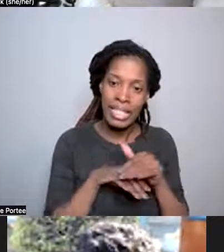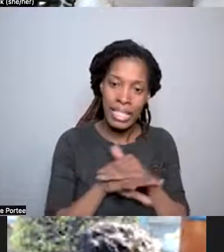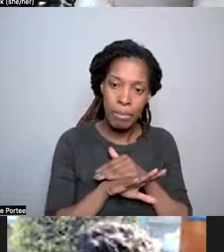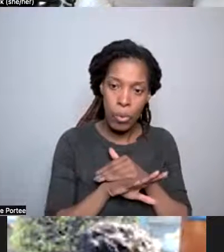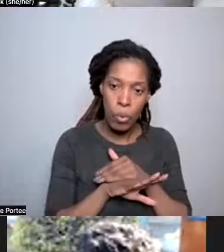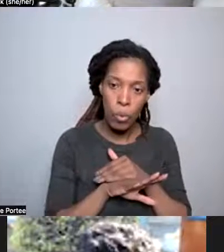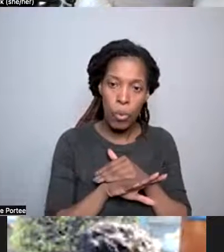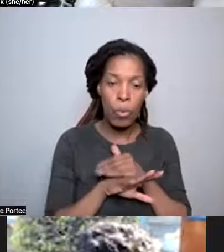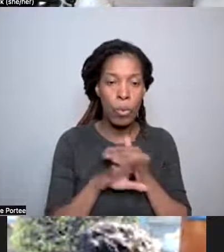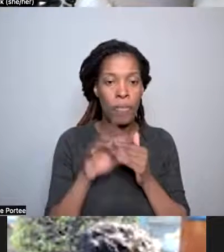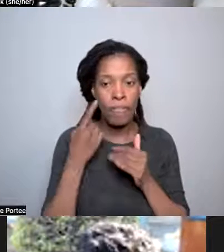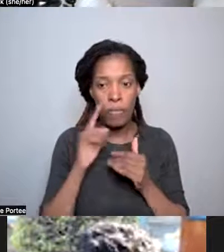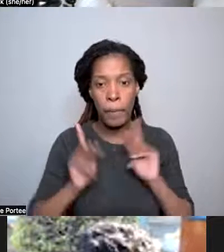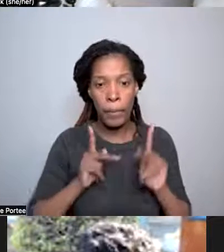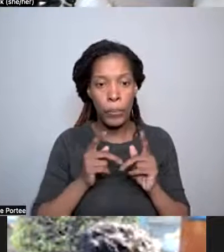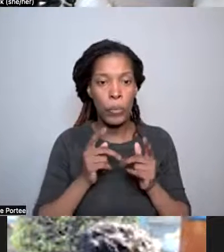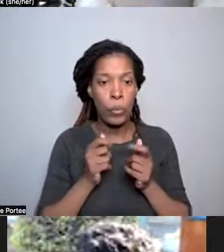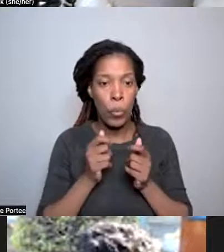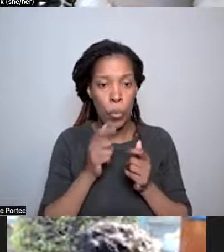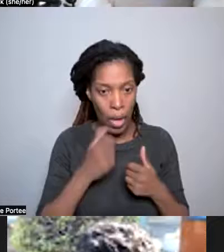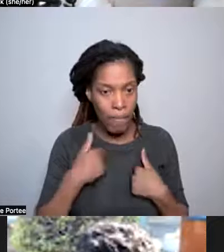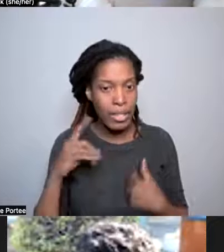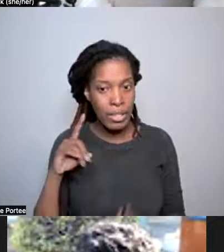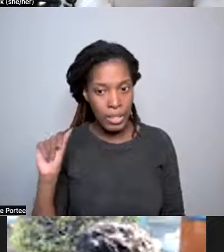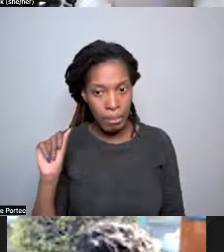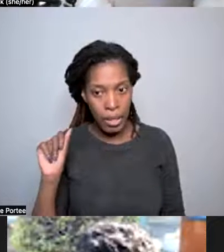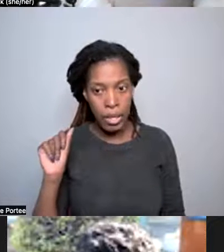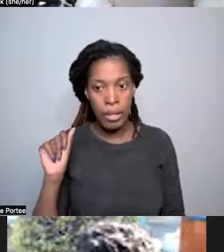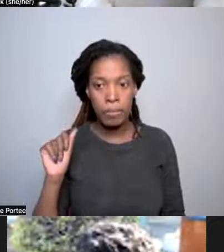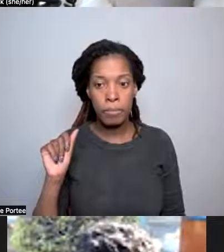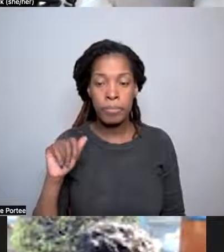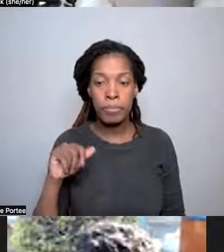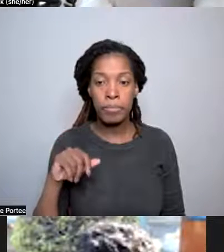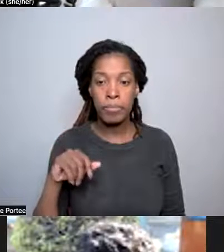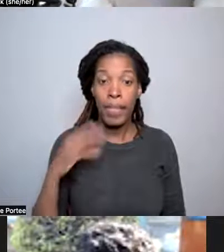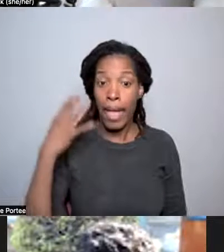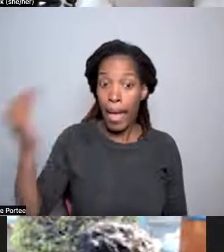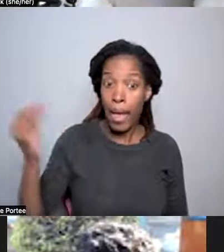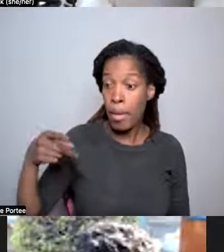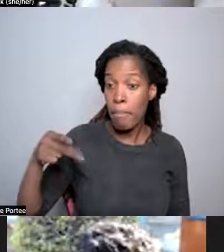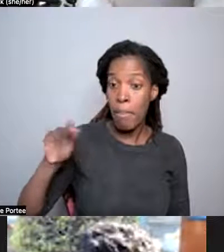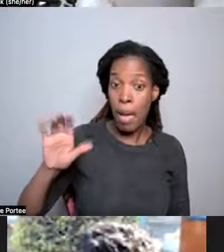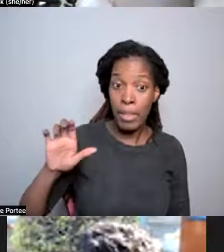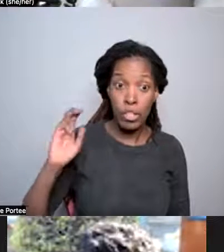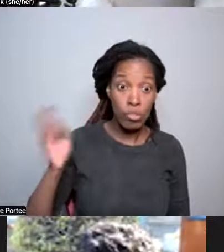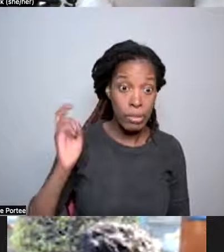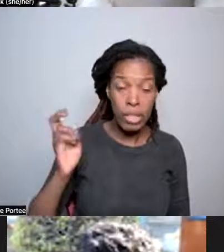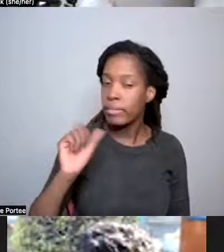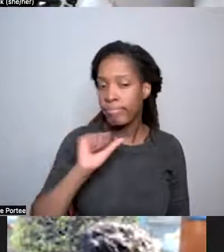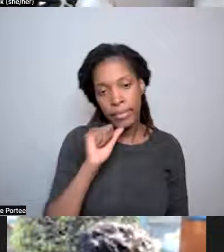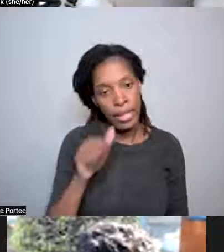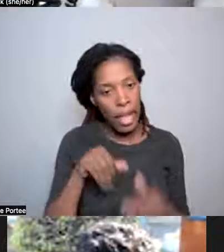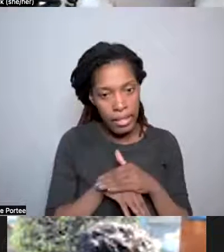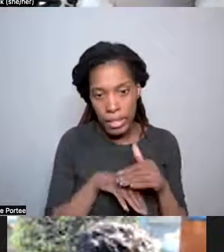that are accessible for people with disability. In the public transport, public transport are not accessible to people